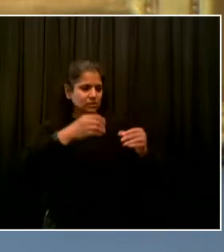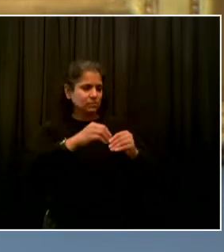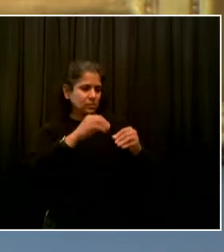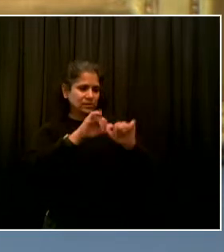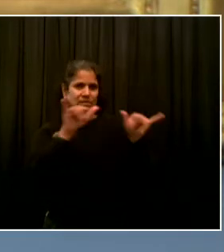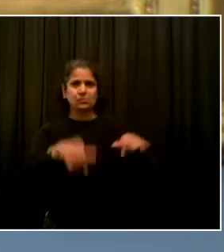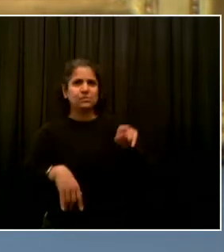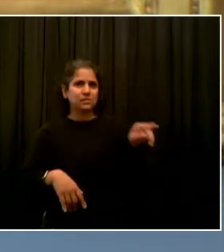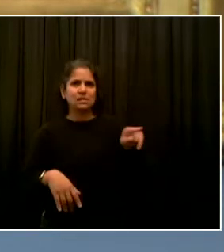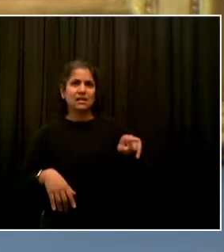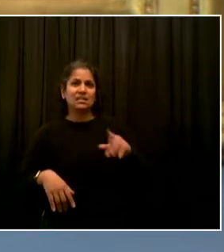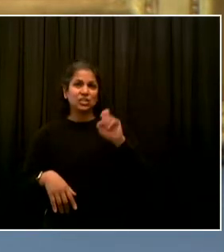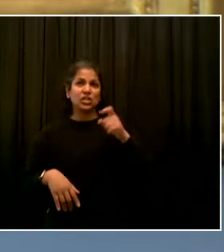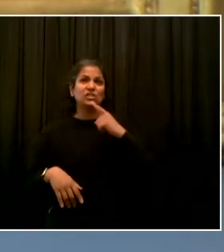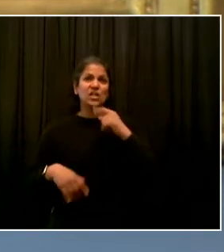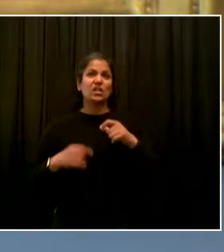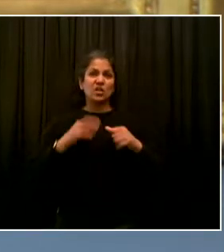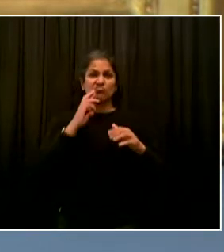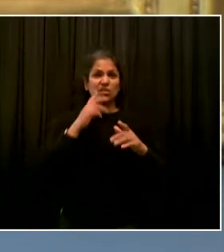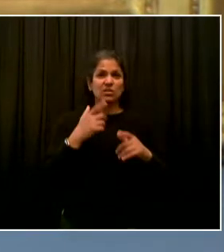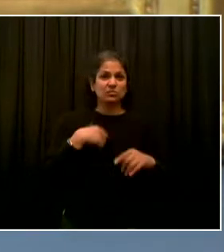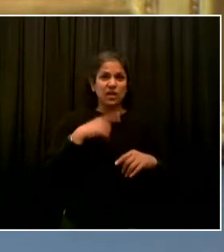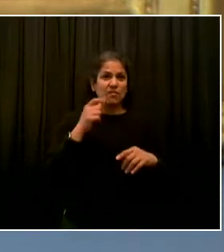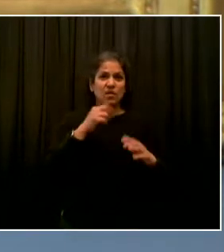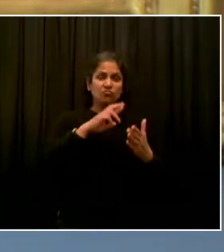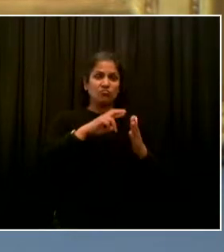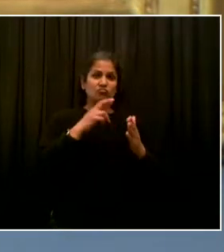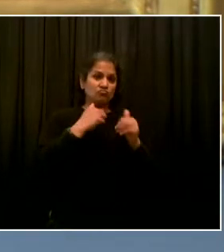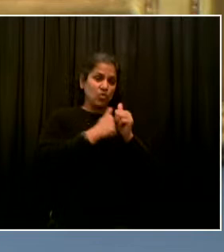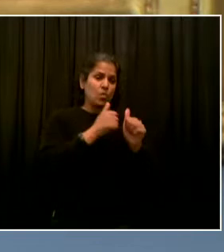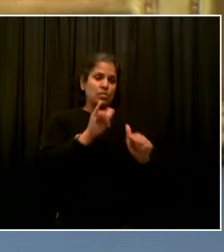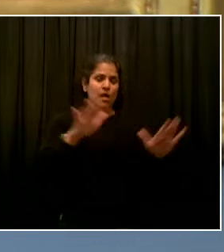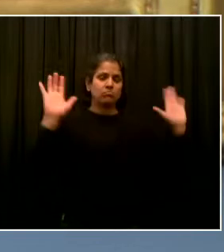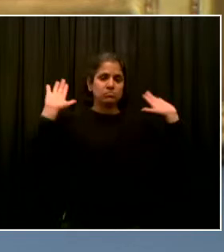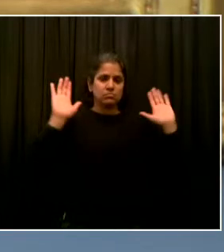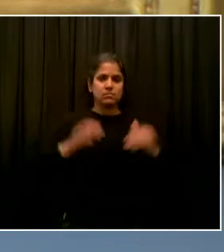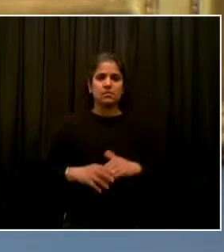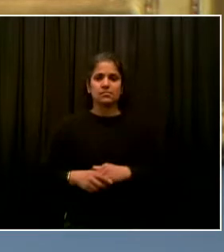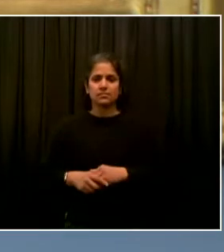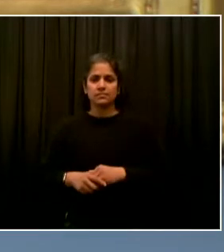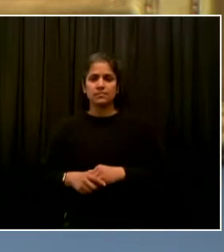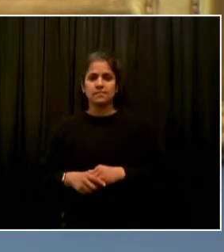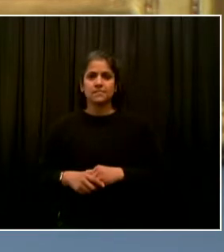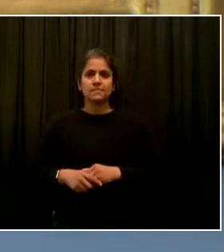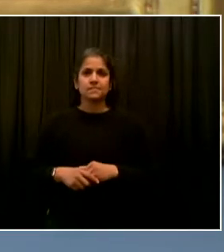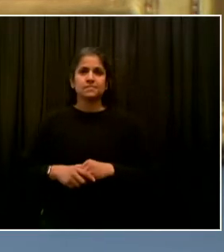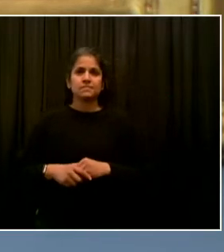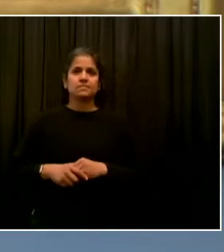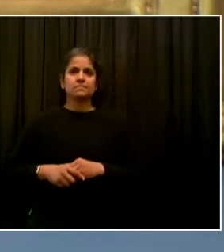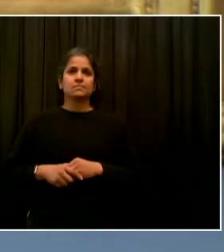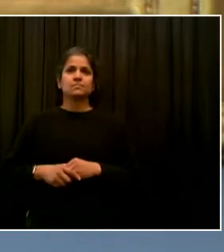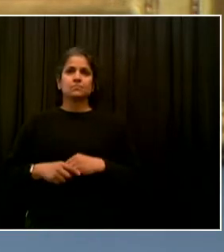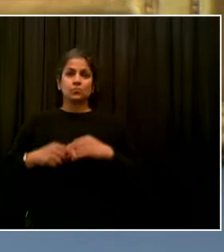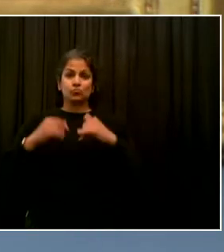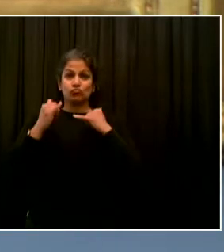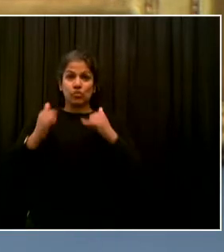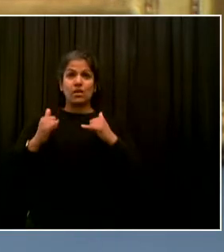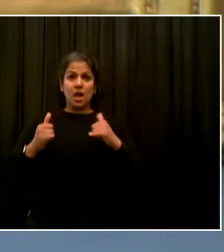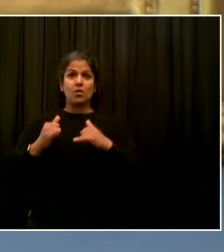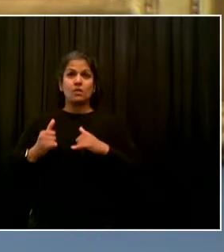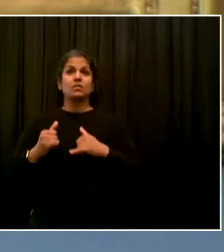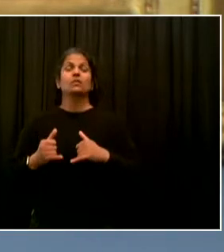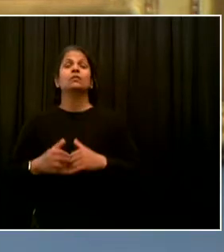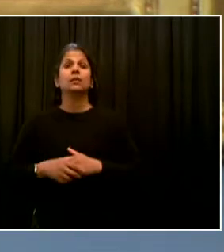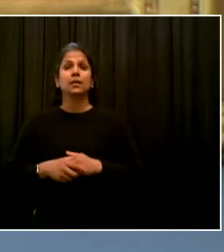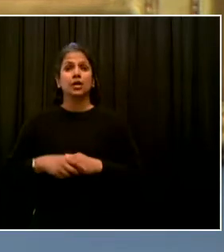follow what the judge states. Are you recommending to the parents that they keep the mask on? At this point, from the judge's ruling, I will